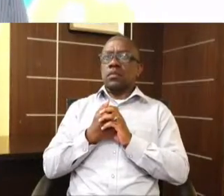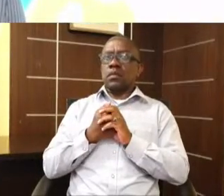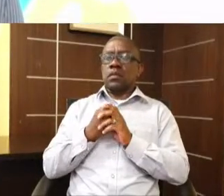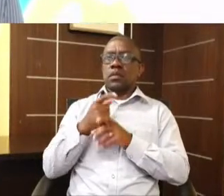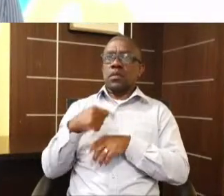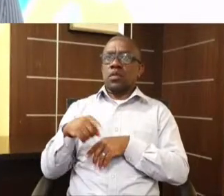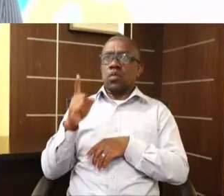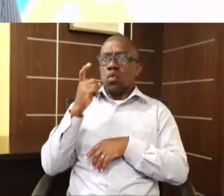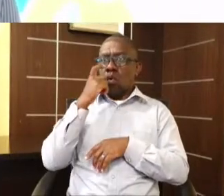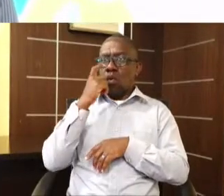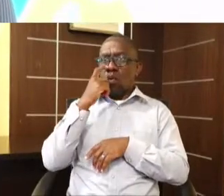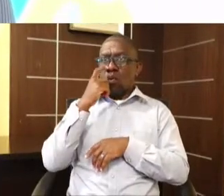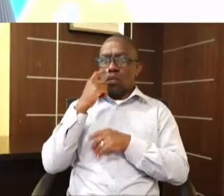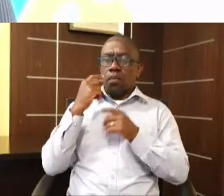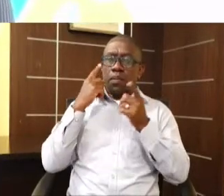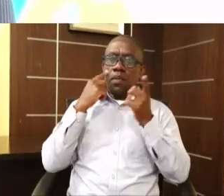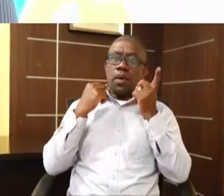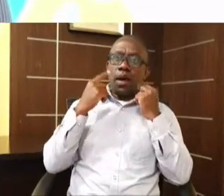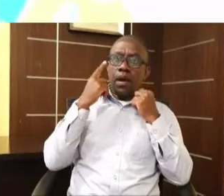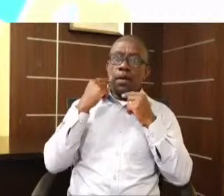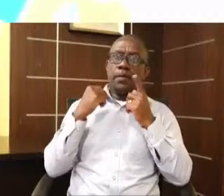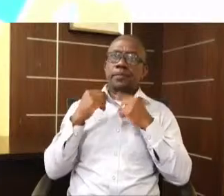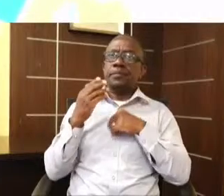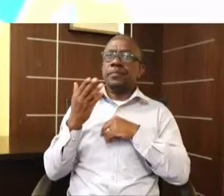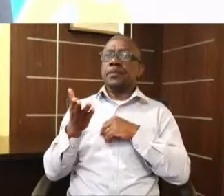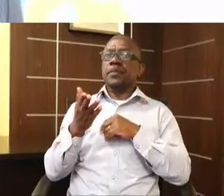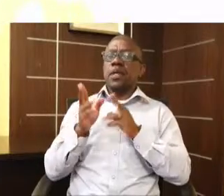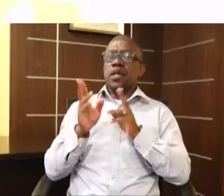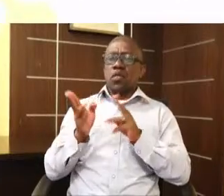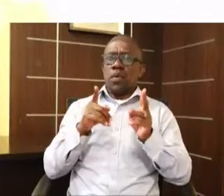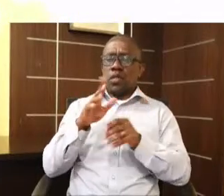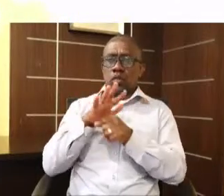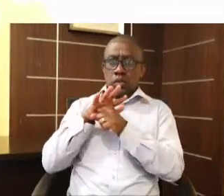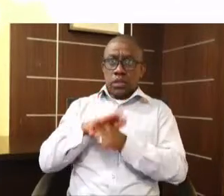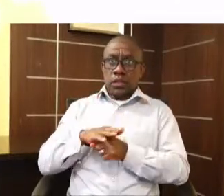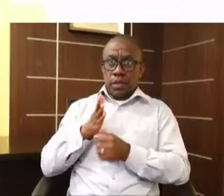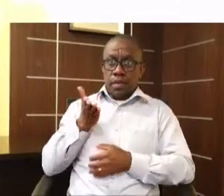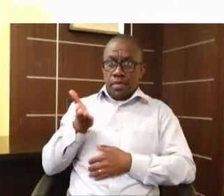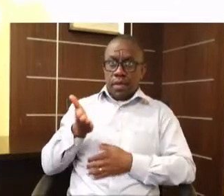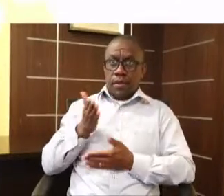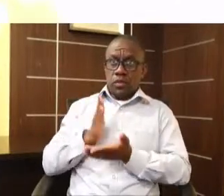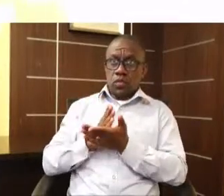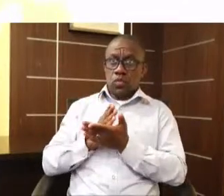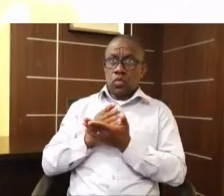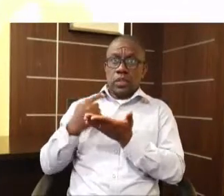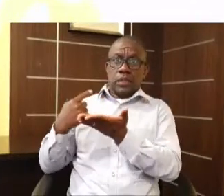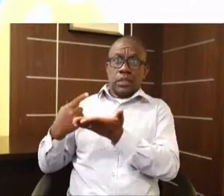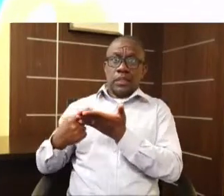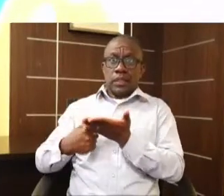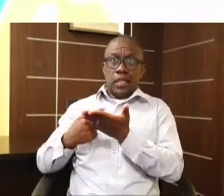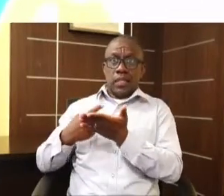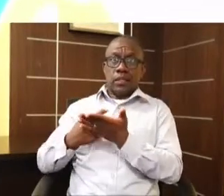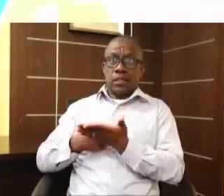Go home, cry. But most of the time you're very stigmatized, right? You can't even talk about this information.